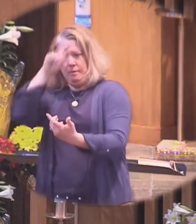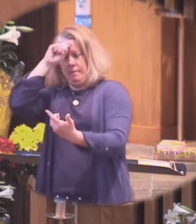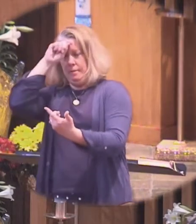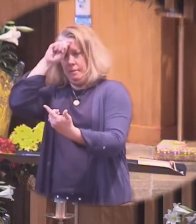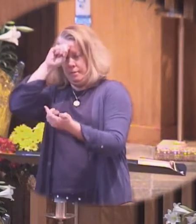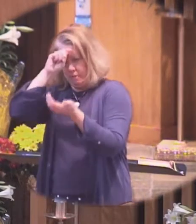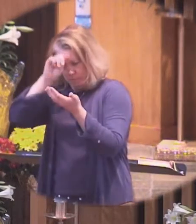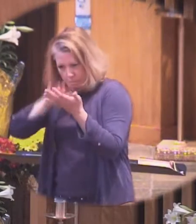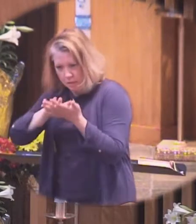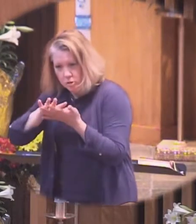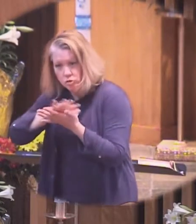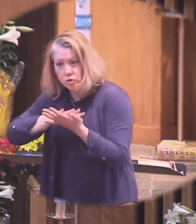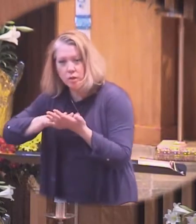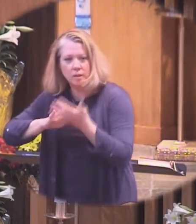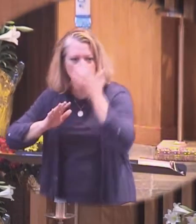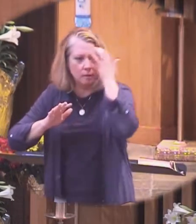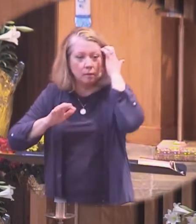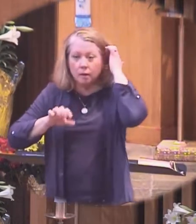But